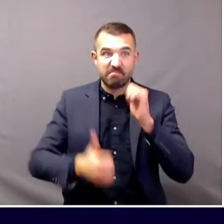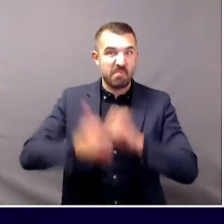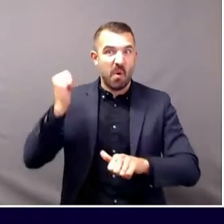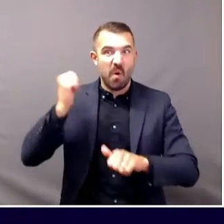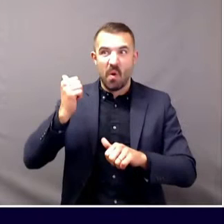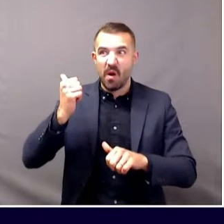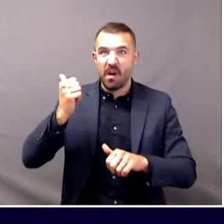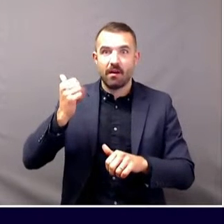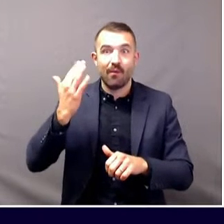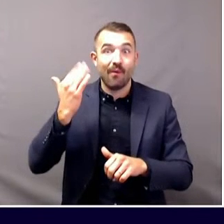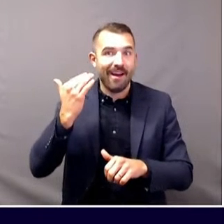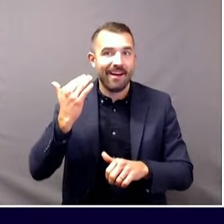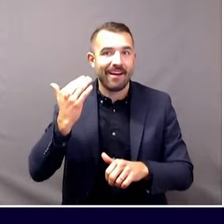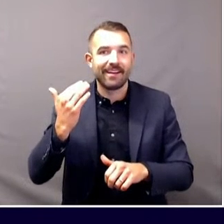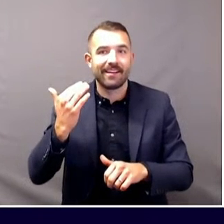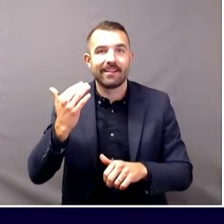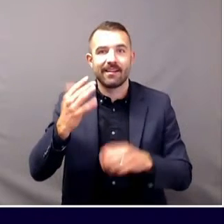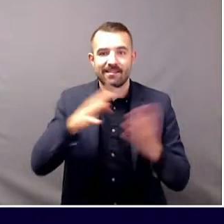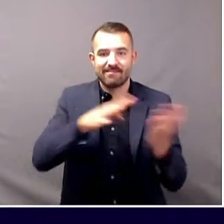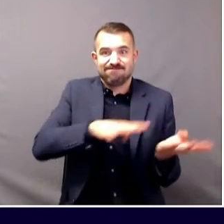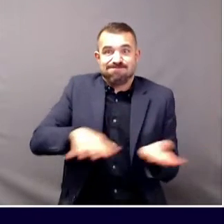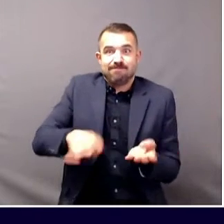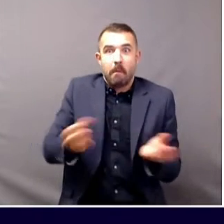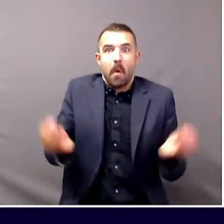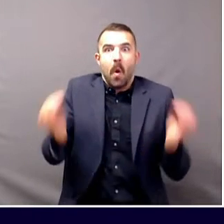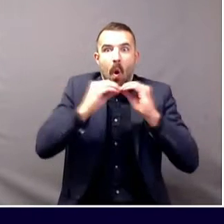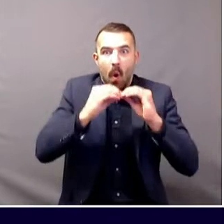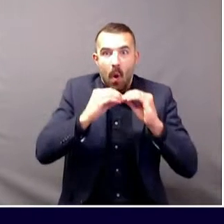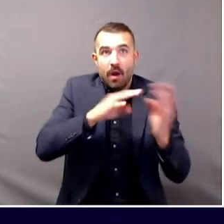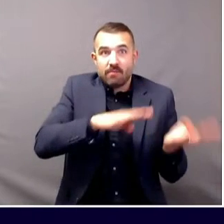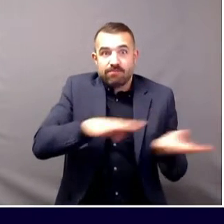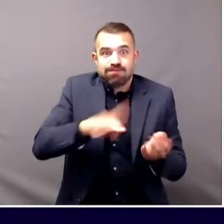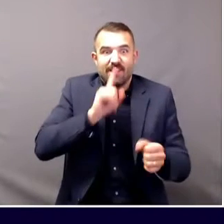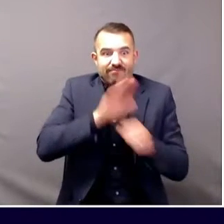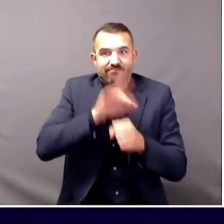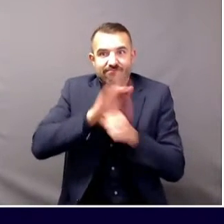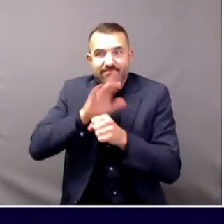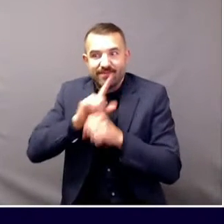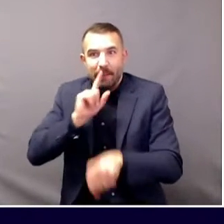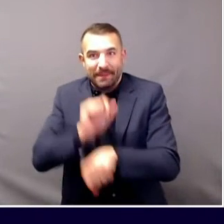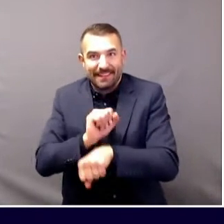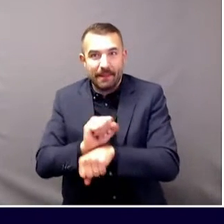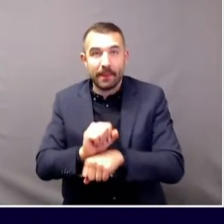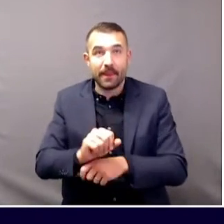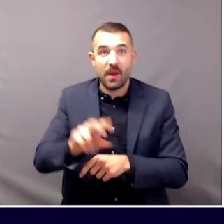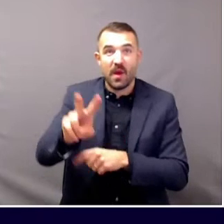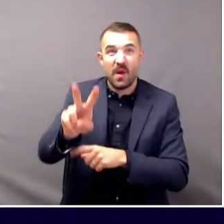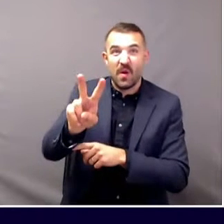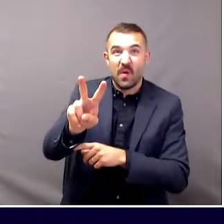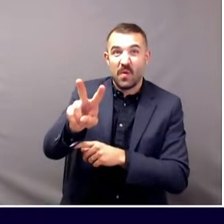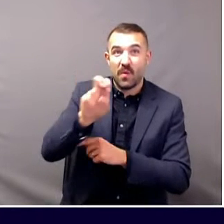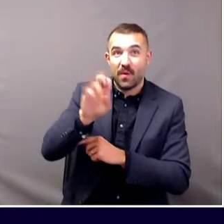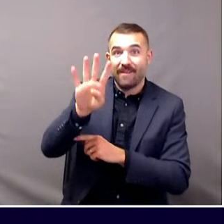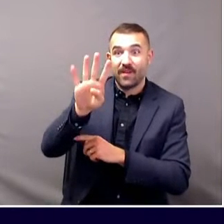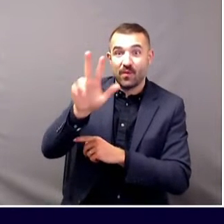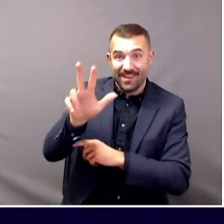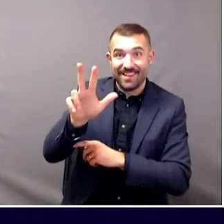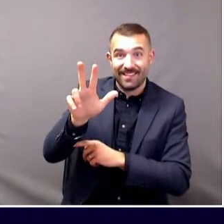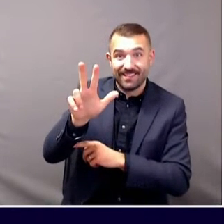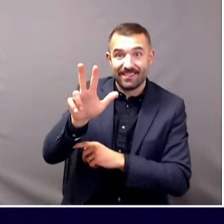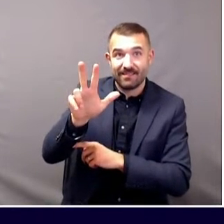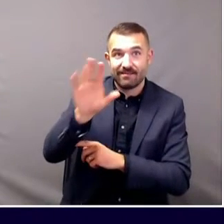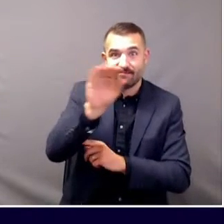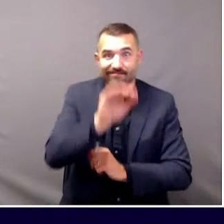in laboratory confirmed cases, of which 232 of the 243 are laboratory